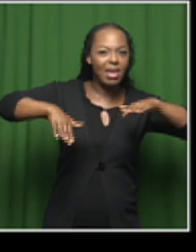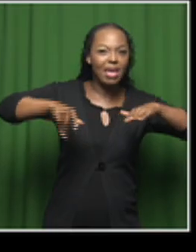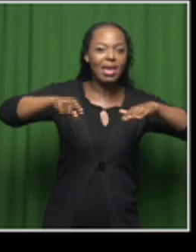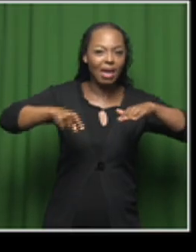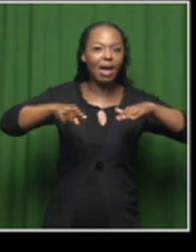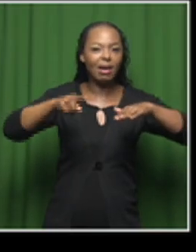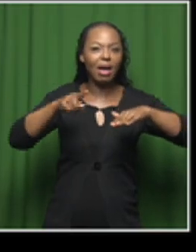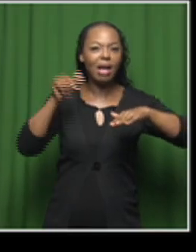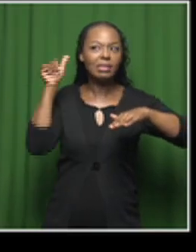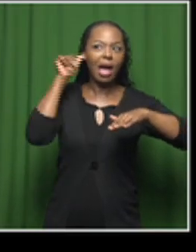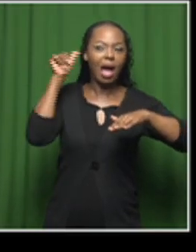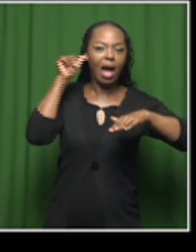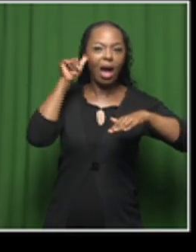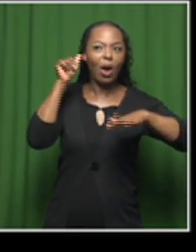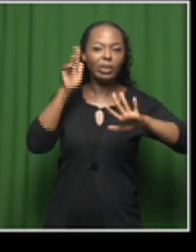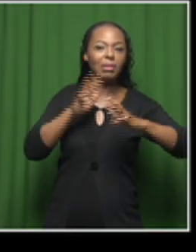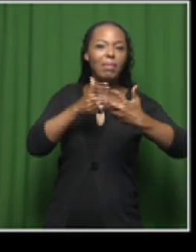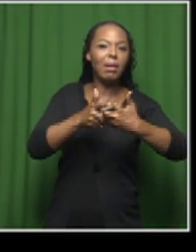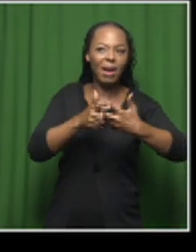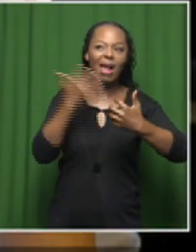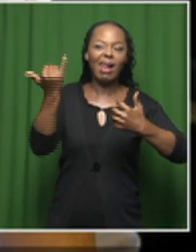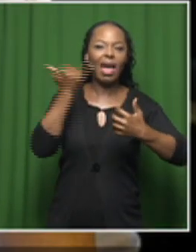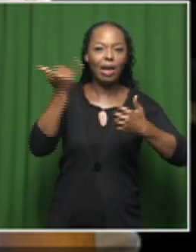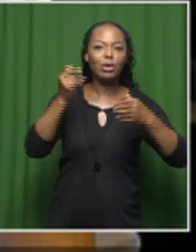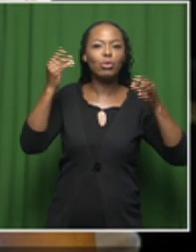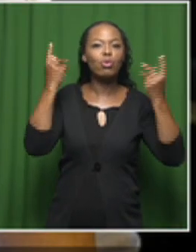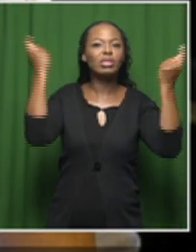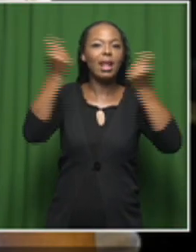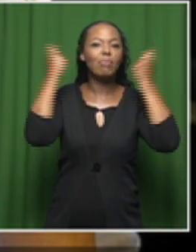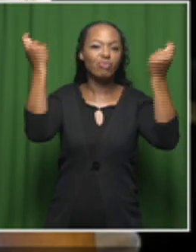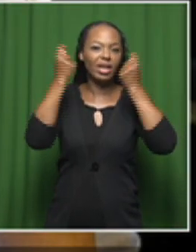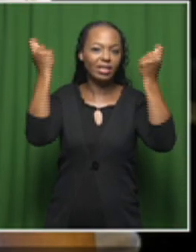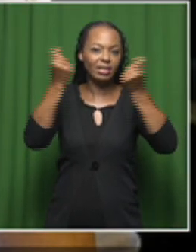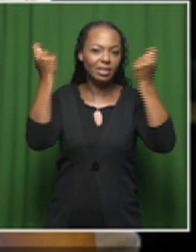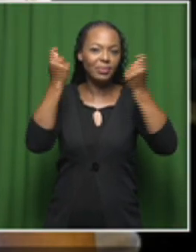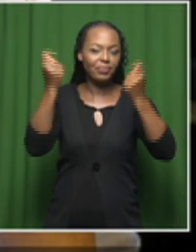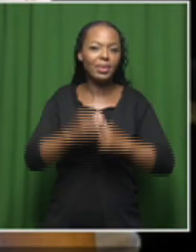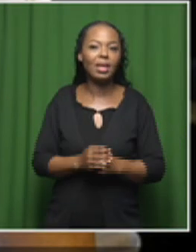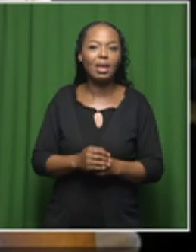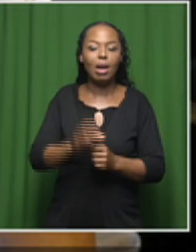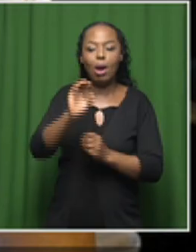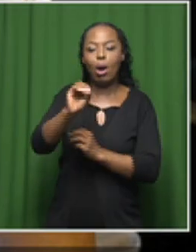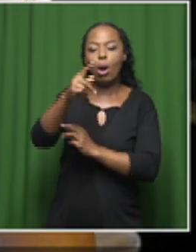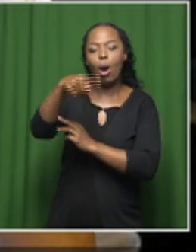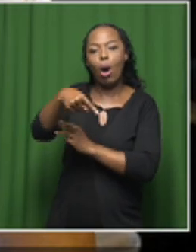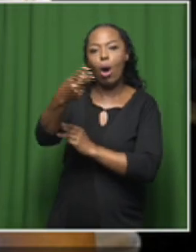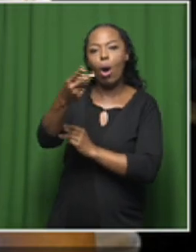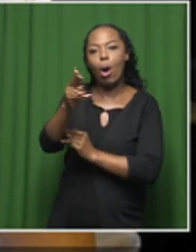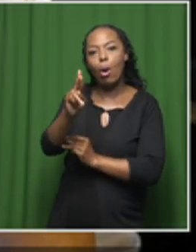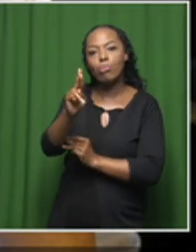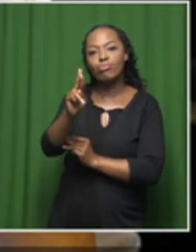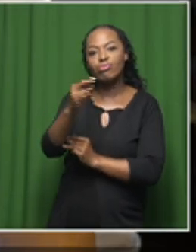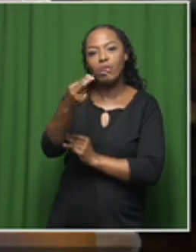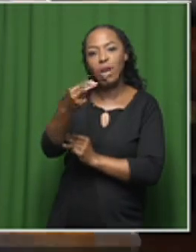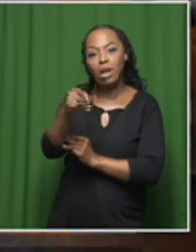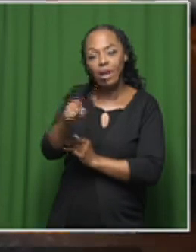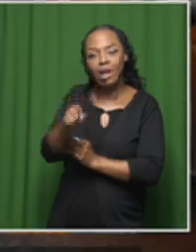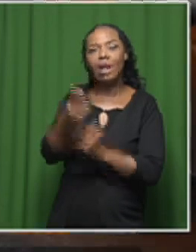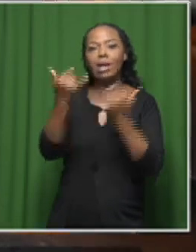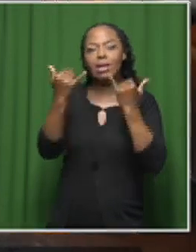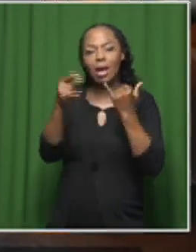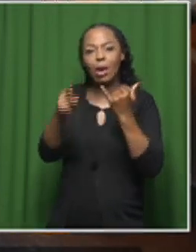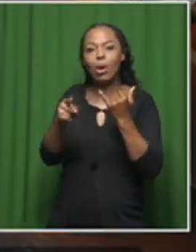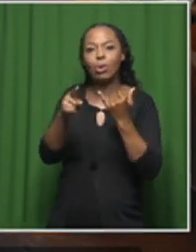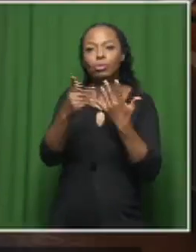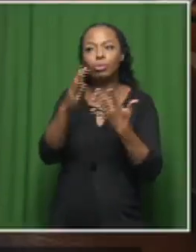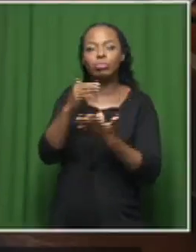celebration, you know. So speaking of celebration, I want to look at the democratization of opera as well, just like its accessibility. I mean, we sitting perhaps in a